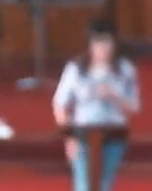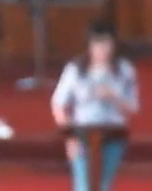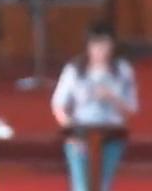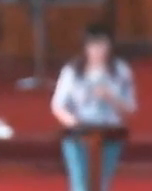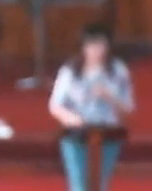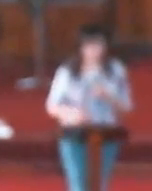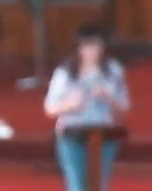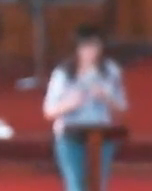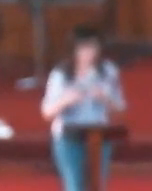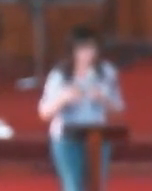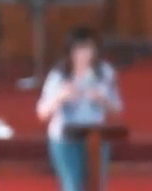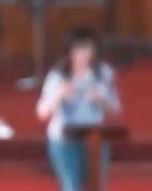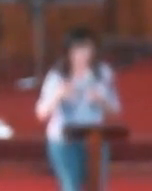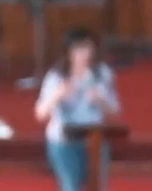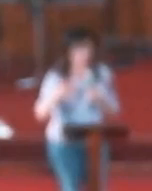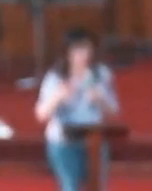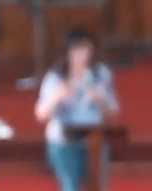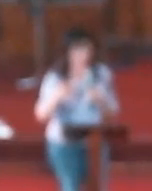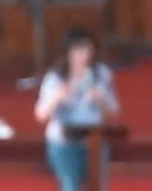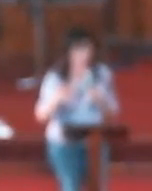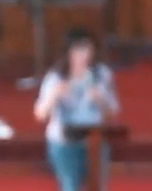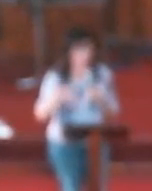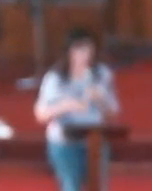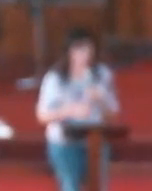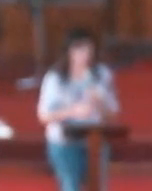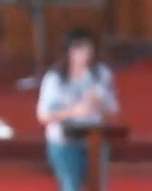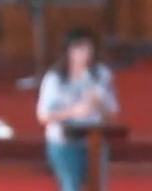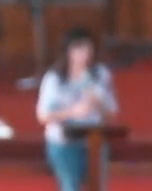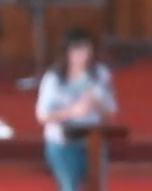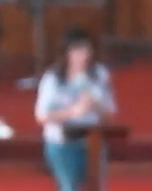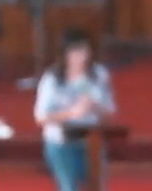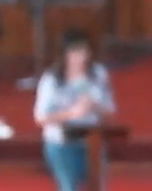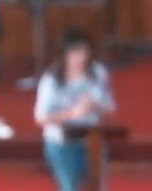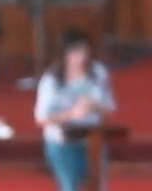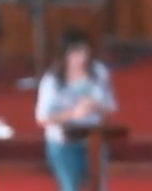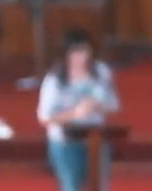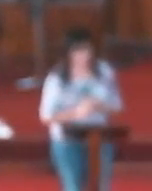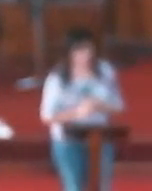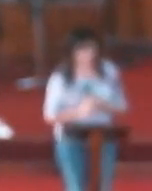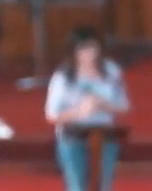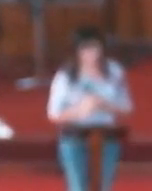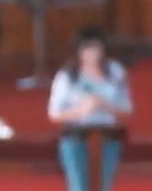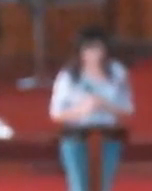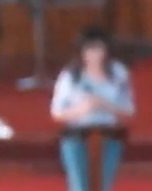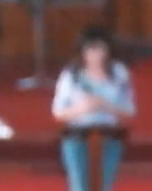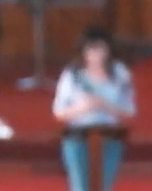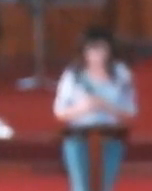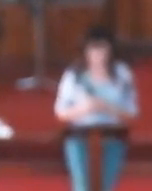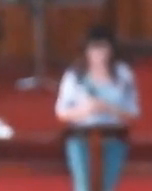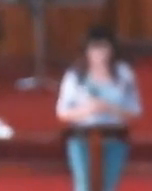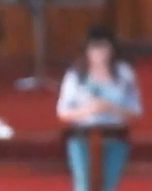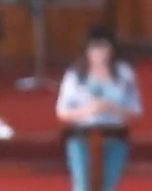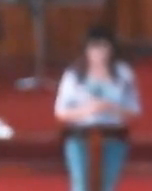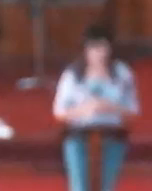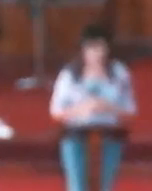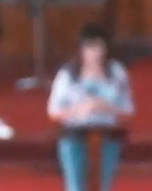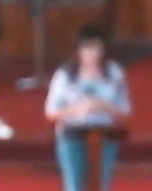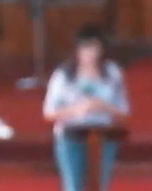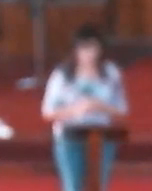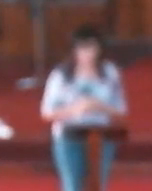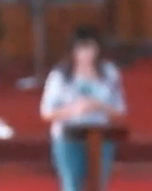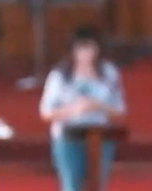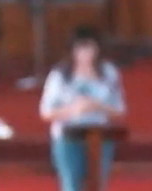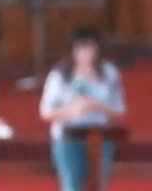y el siguiente. But let's look what the verse above 6:2 says and afterwards. Dice, hijo mío, si